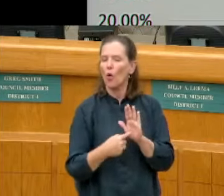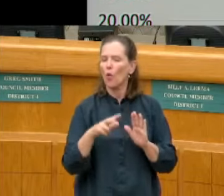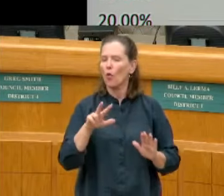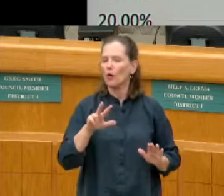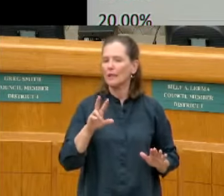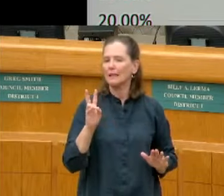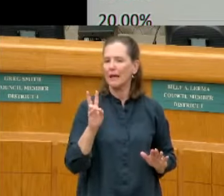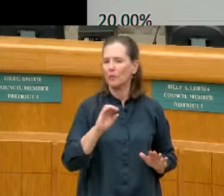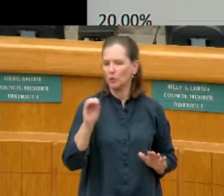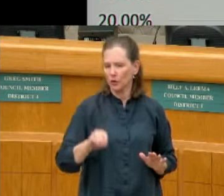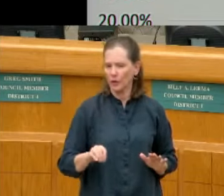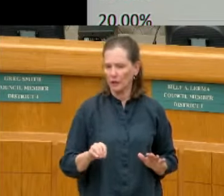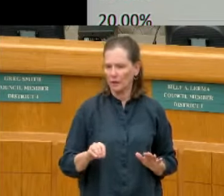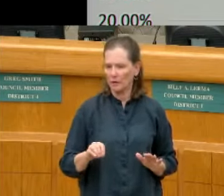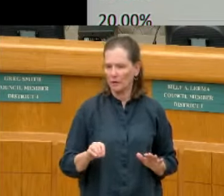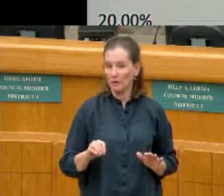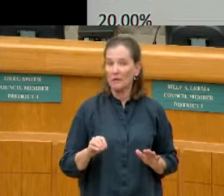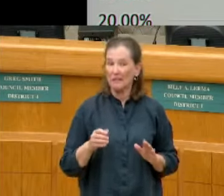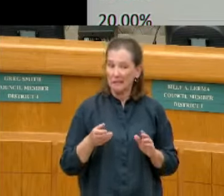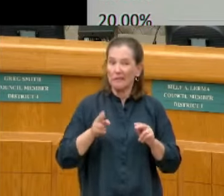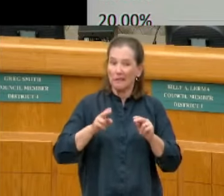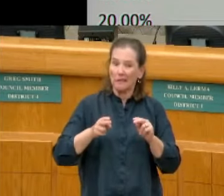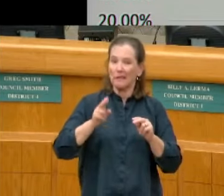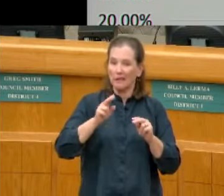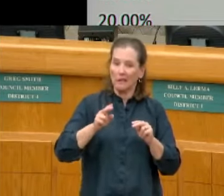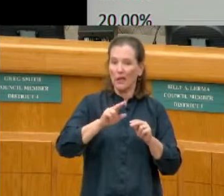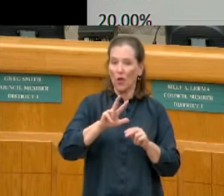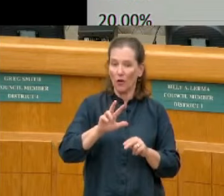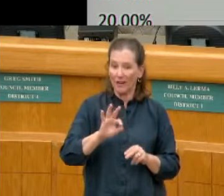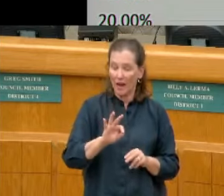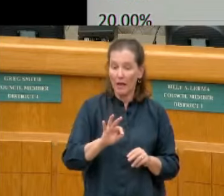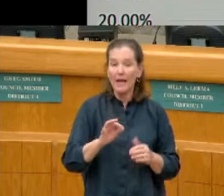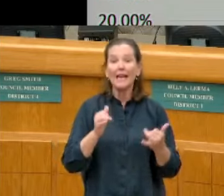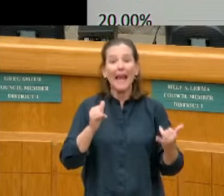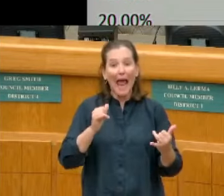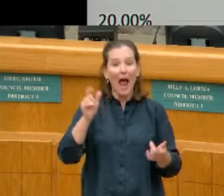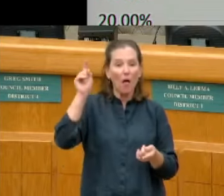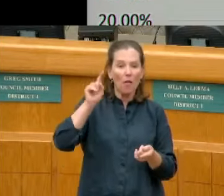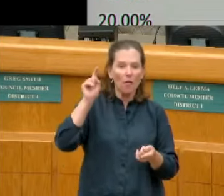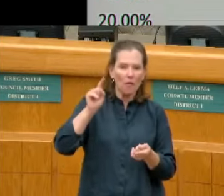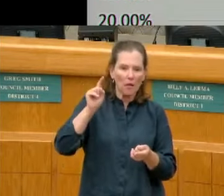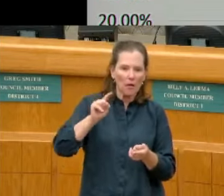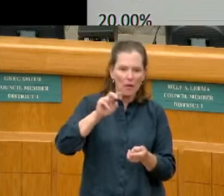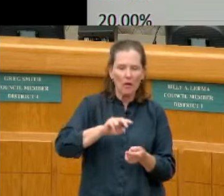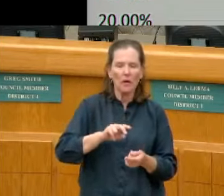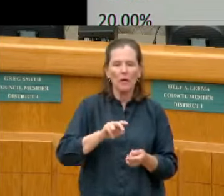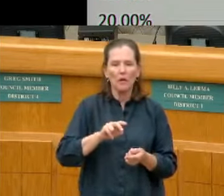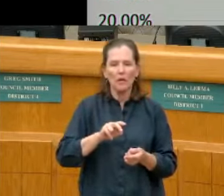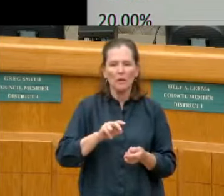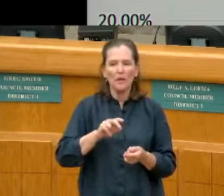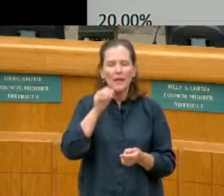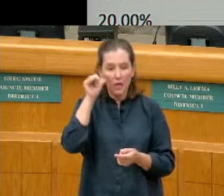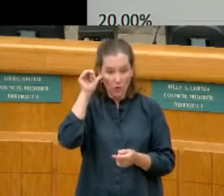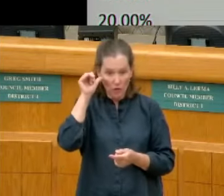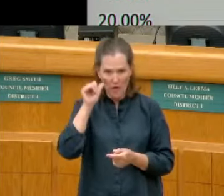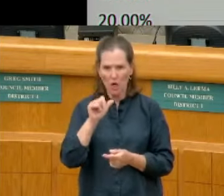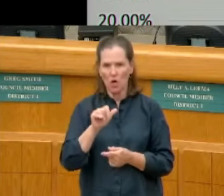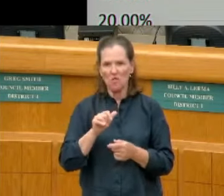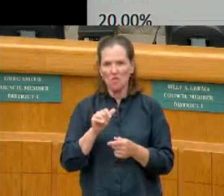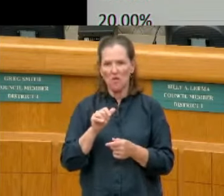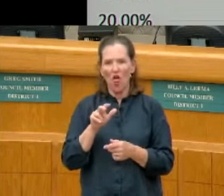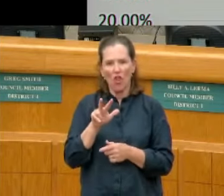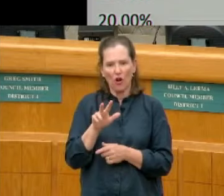quite alarming. However, that number has come down. Yesterday's rate was just over 34%,